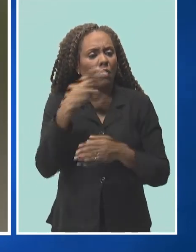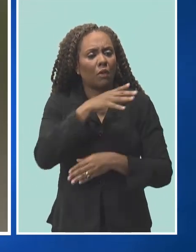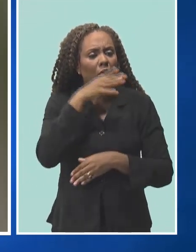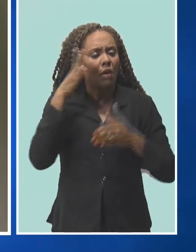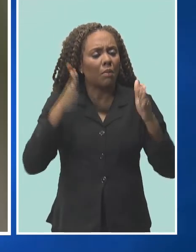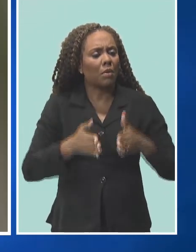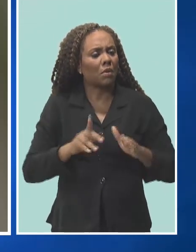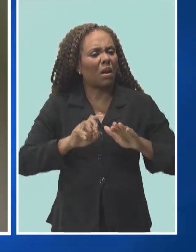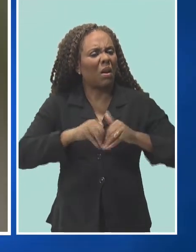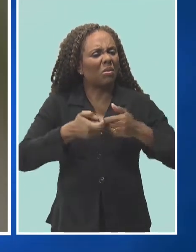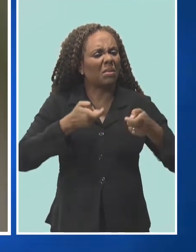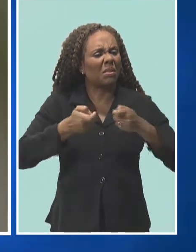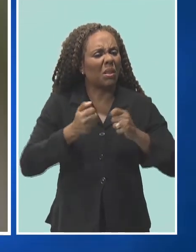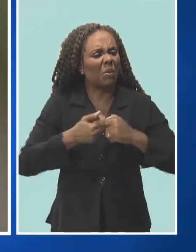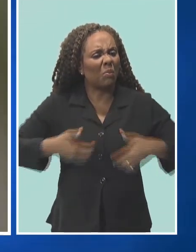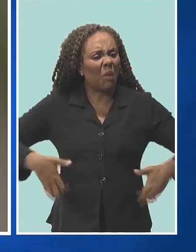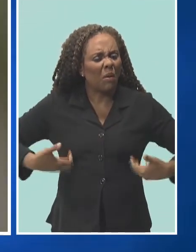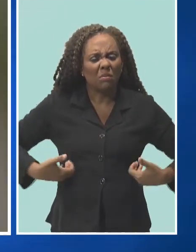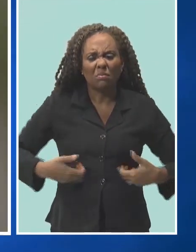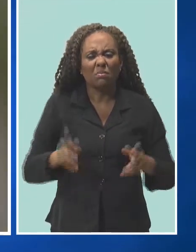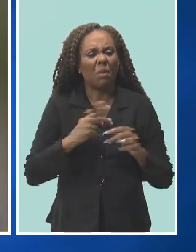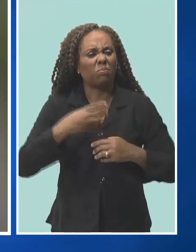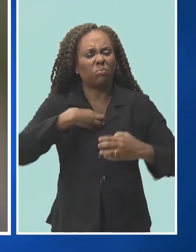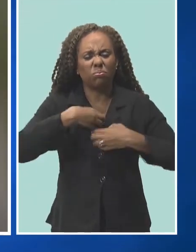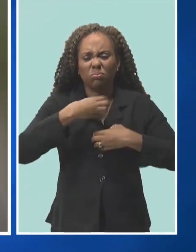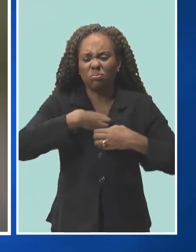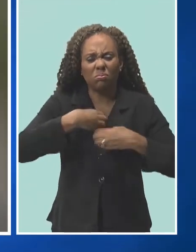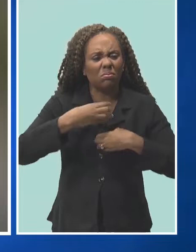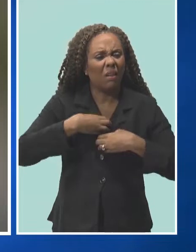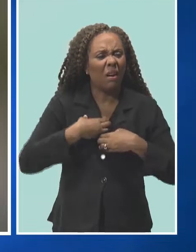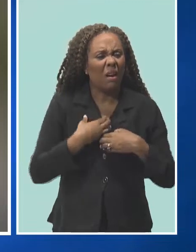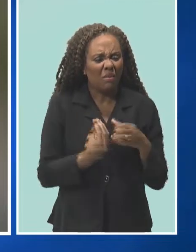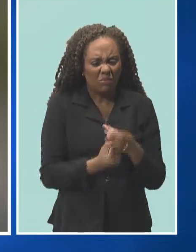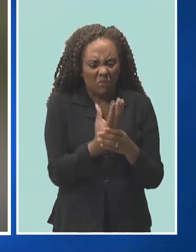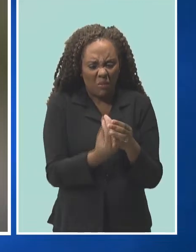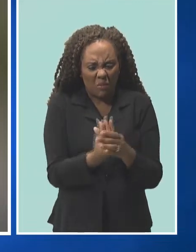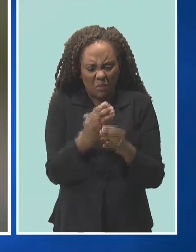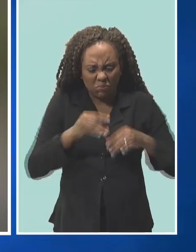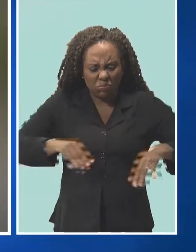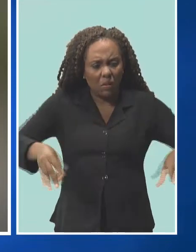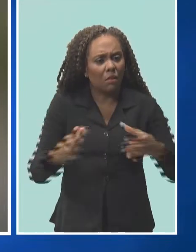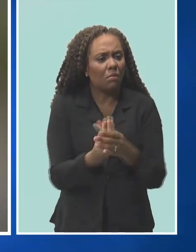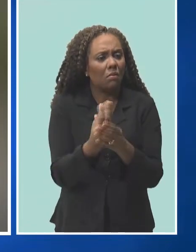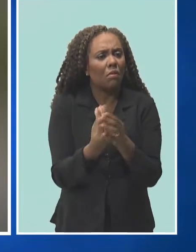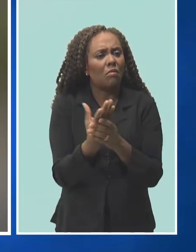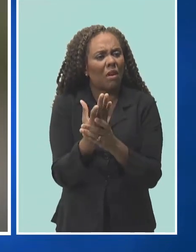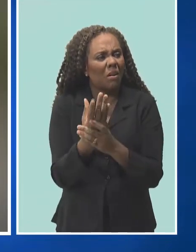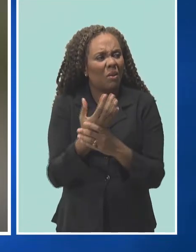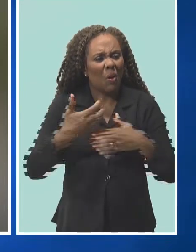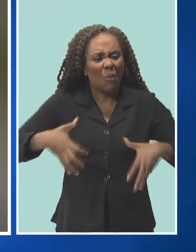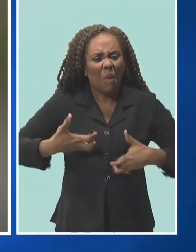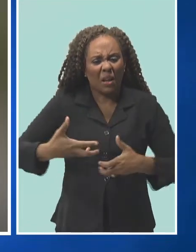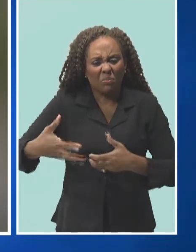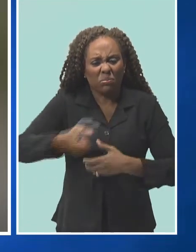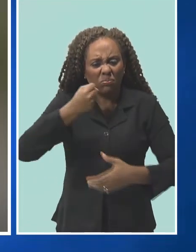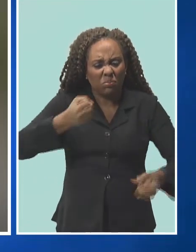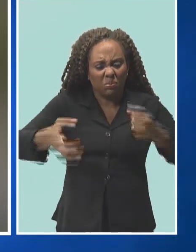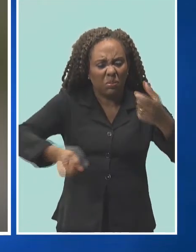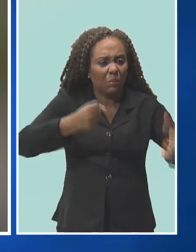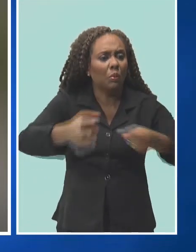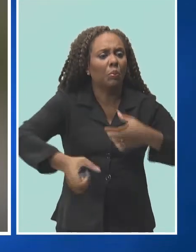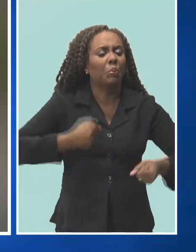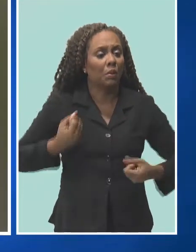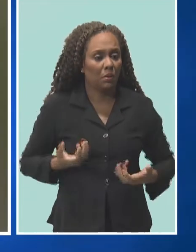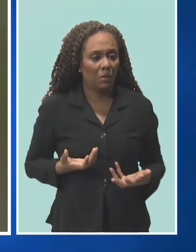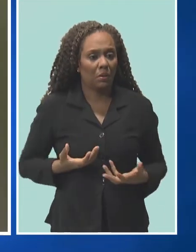Barbados. Following an increase in complaints from farmers about crop damage, Environment Minister Trevor Prescott requested the